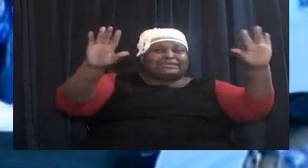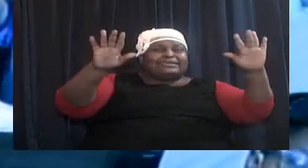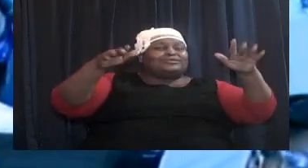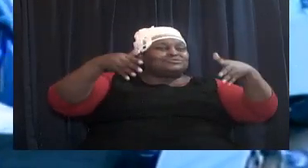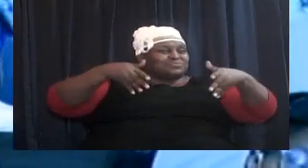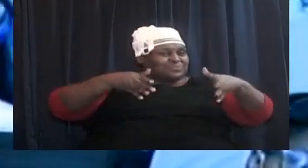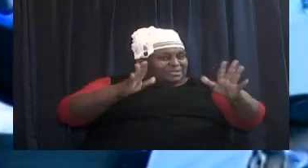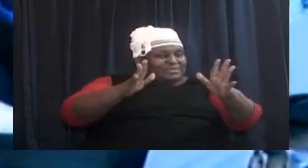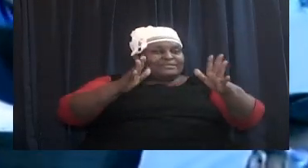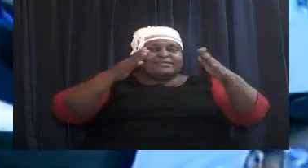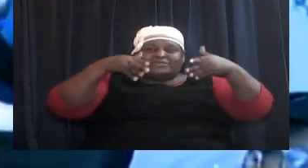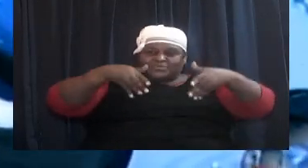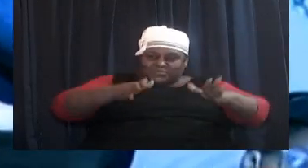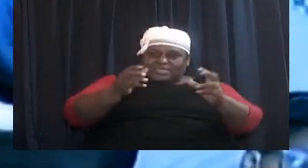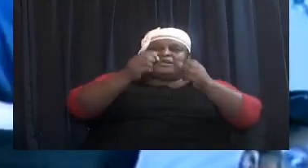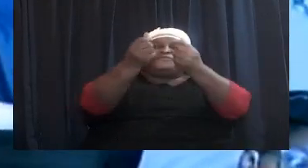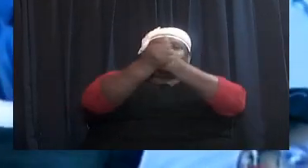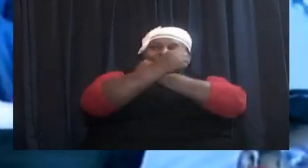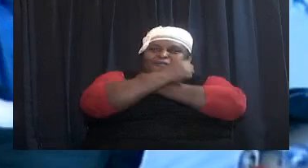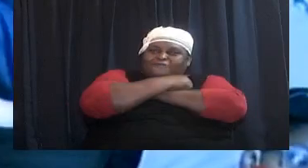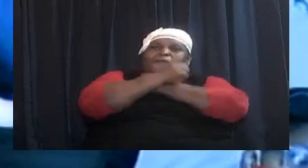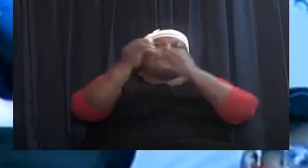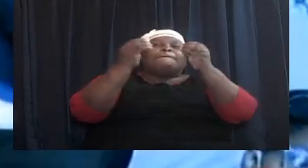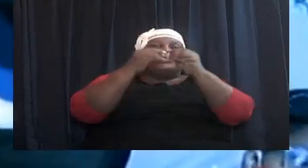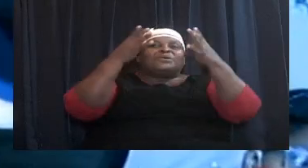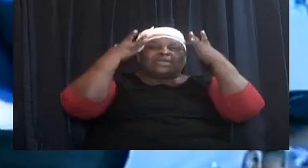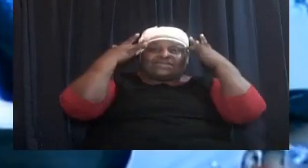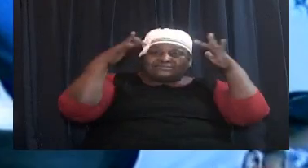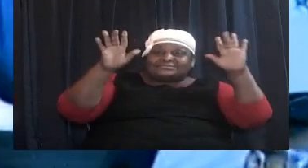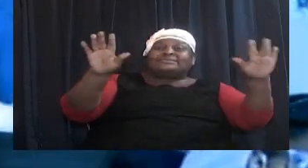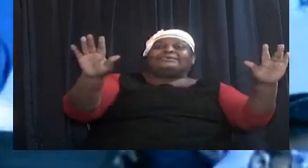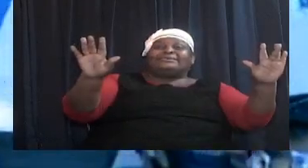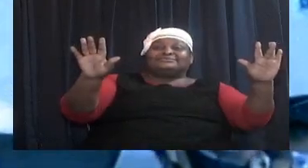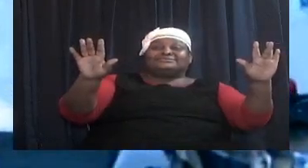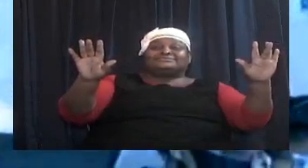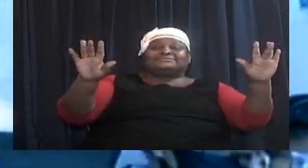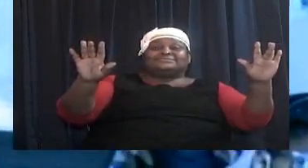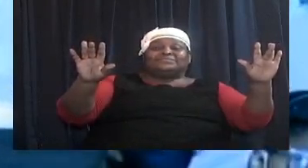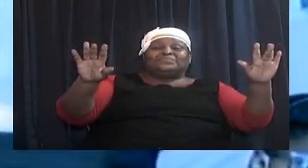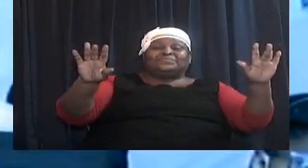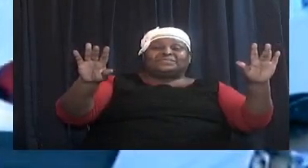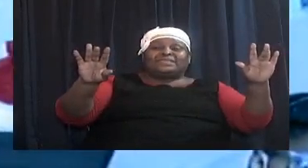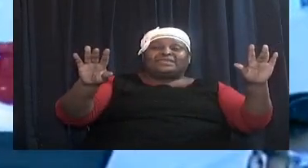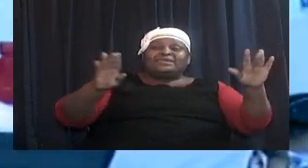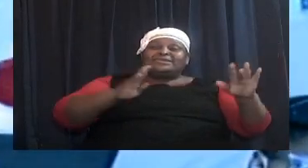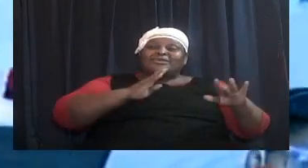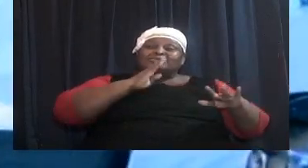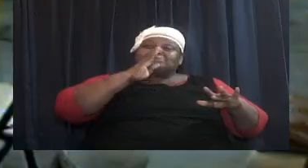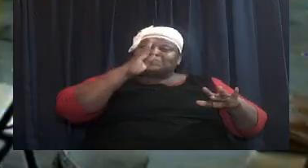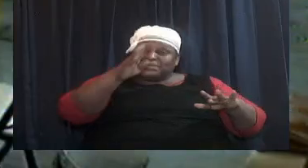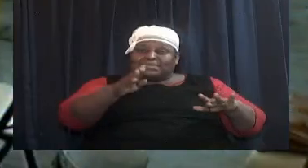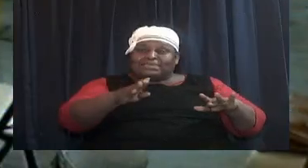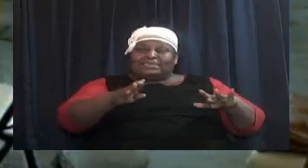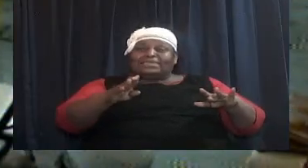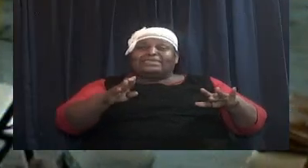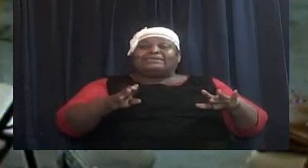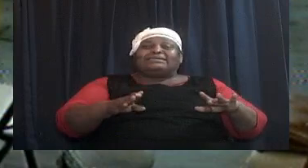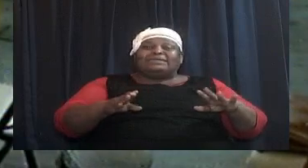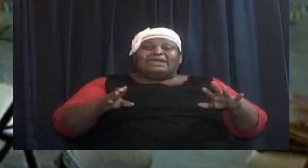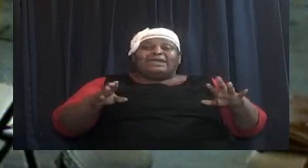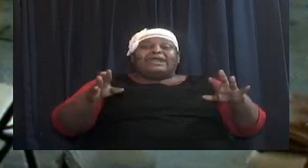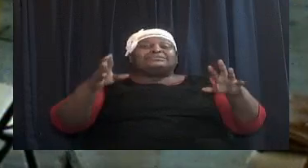of love is more excellent. Hallelujah. It's good to be a pastor. It's good to be